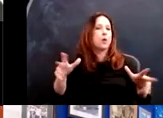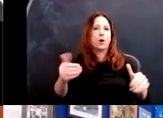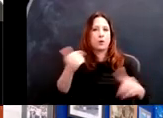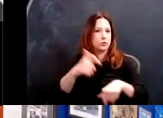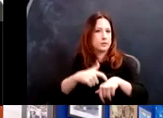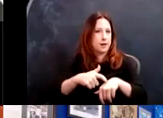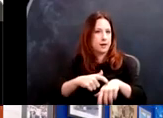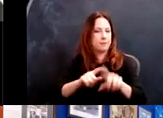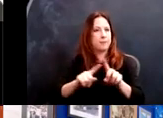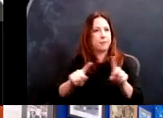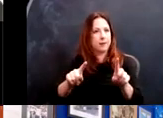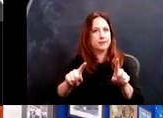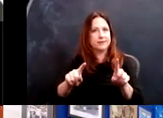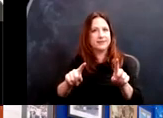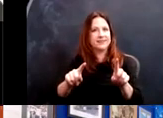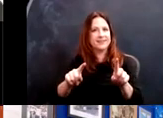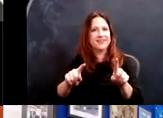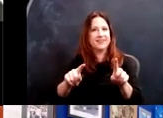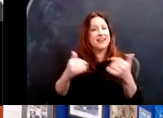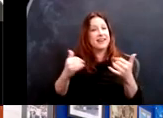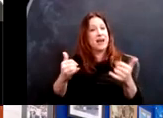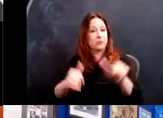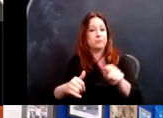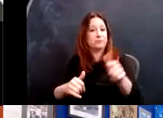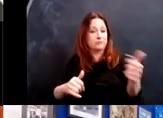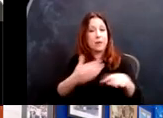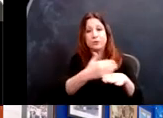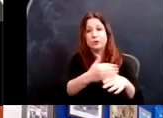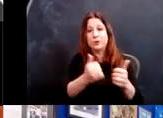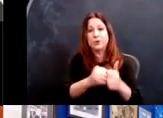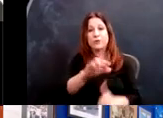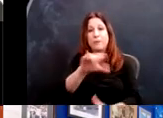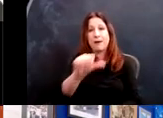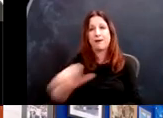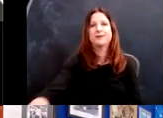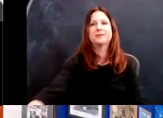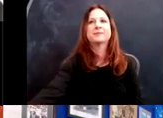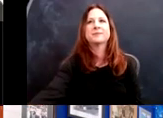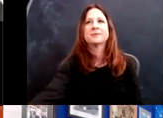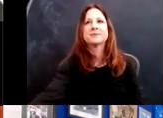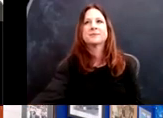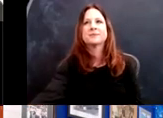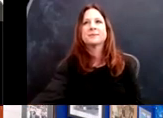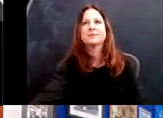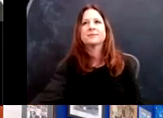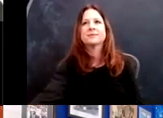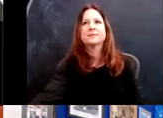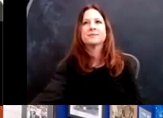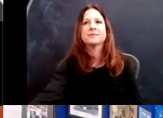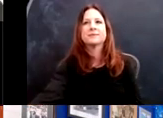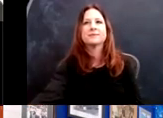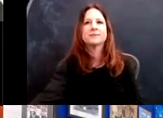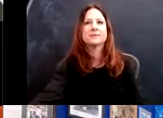time. So at this point in time, I will share it and pass it on to Rebecca.